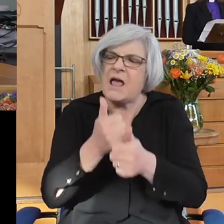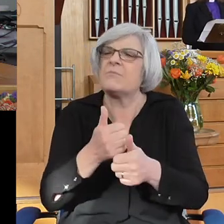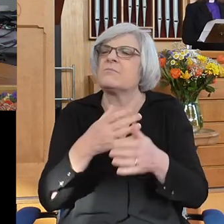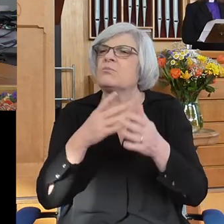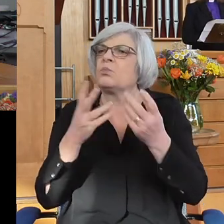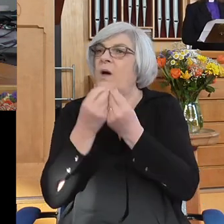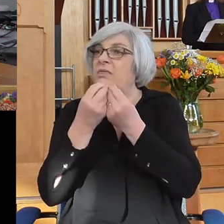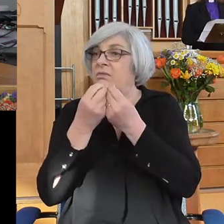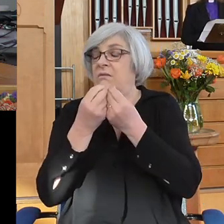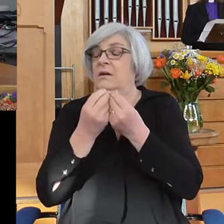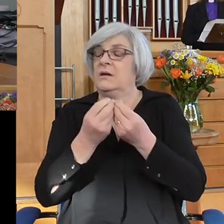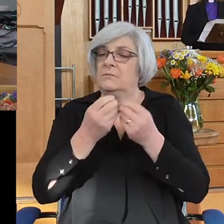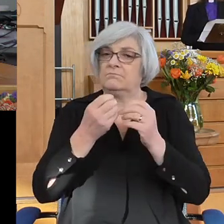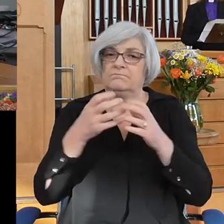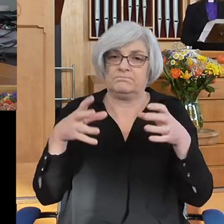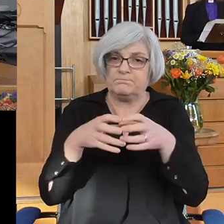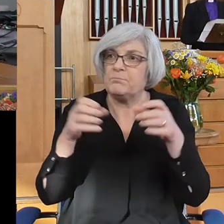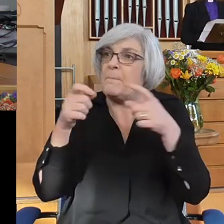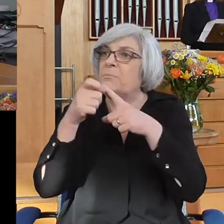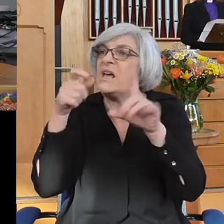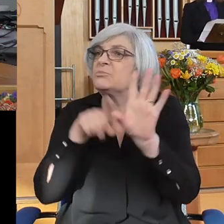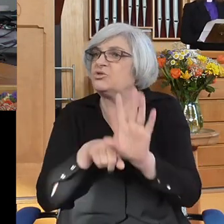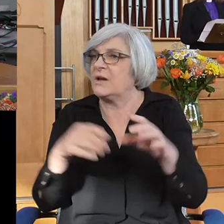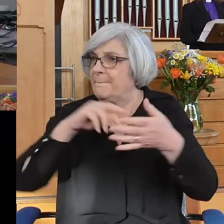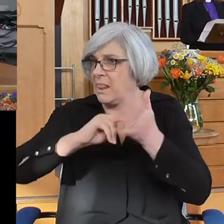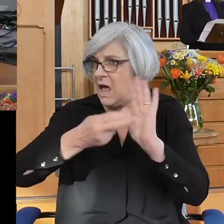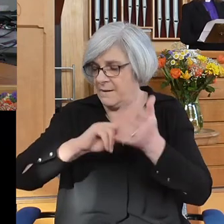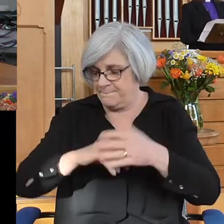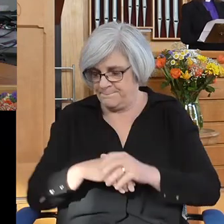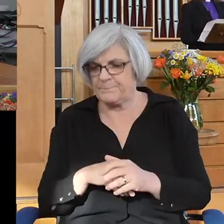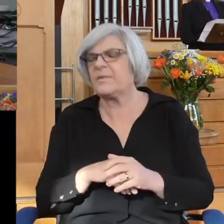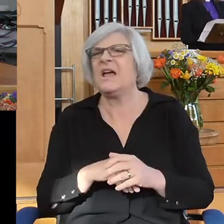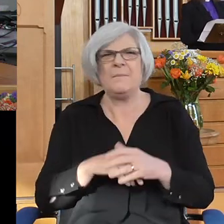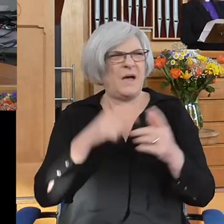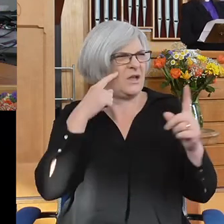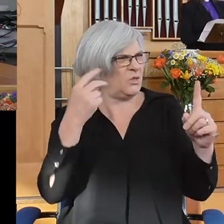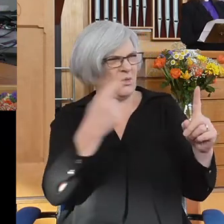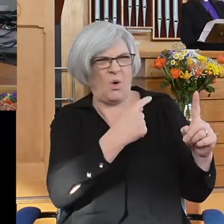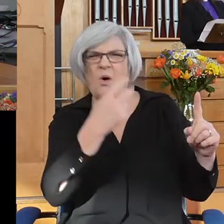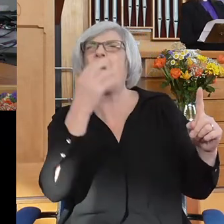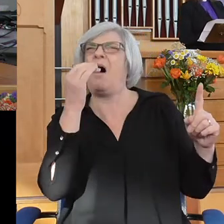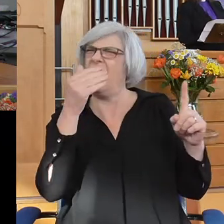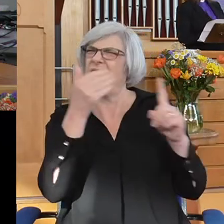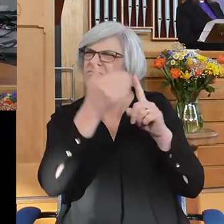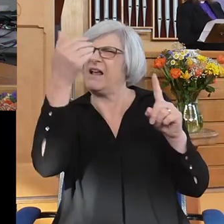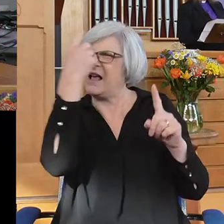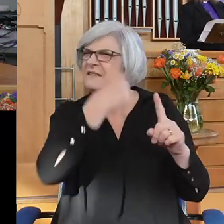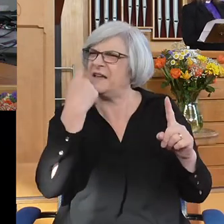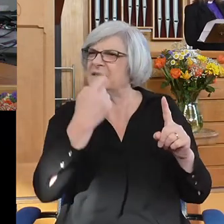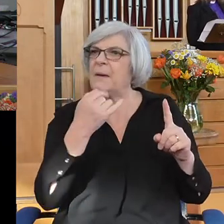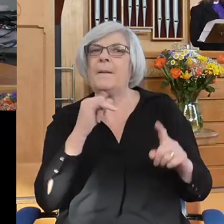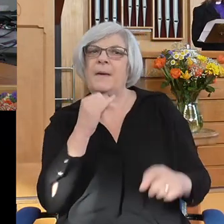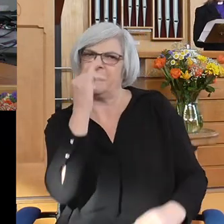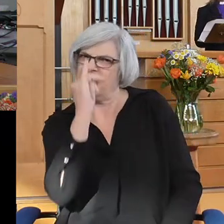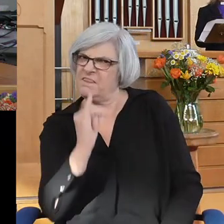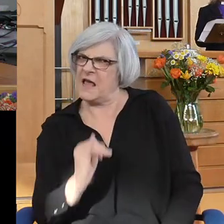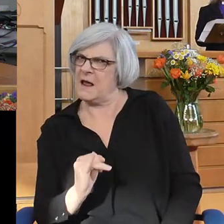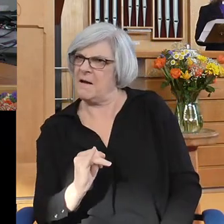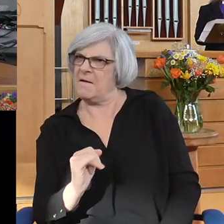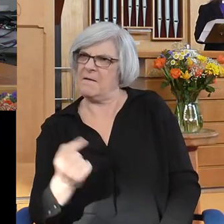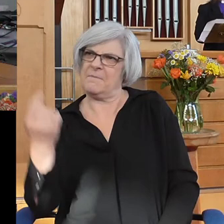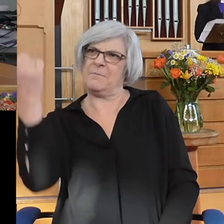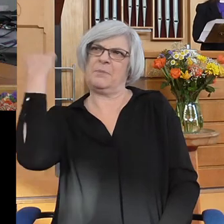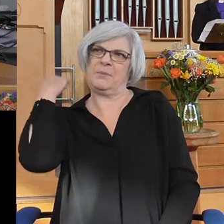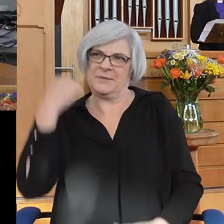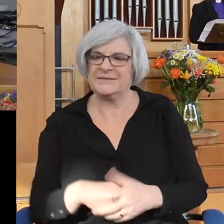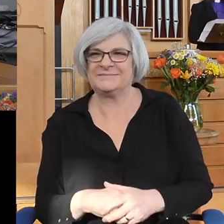why if you think, that woman looks vaguely familiar, but she was probably thinner the last time and younger the last time I saw her, then that's right, it's